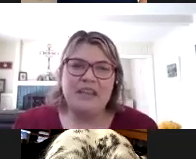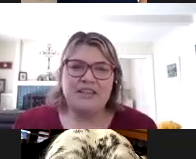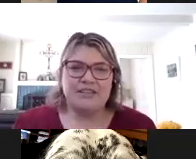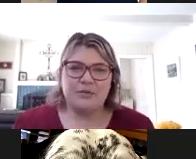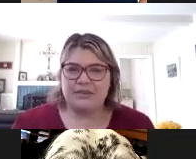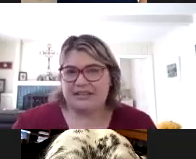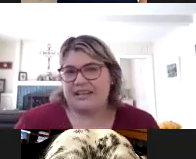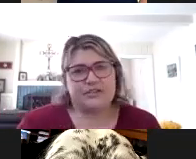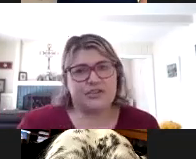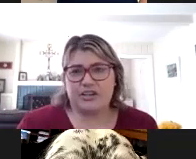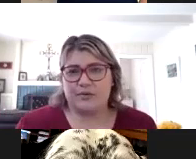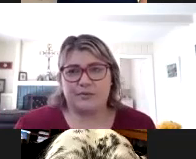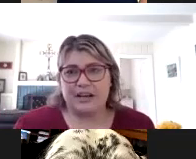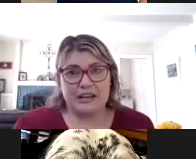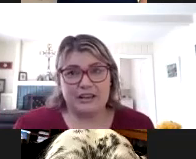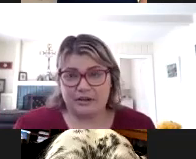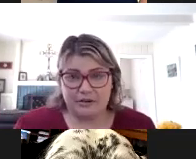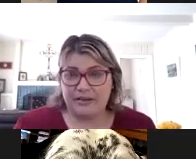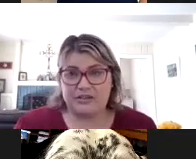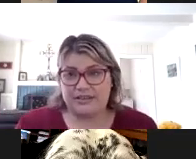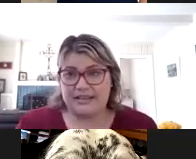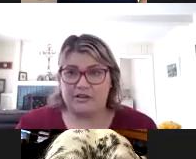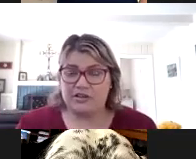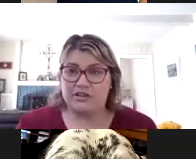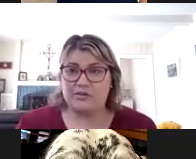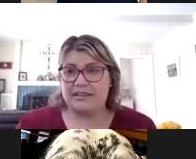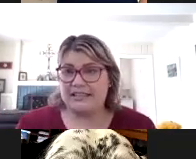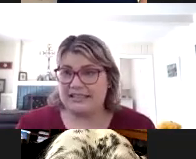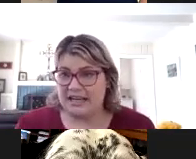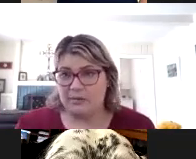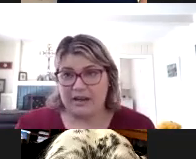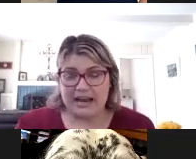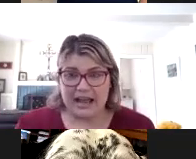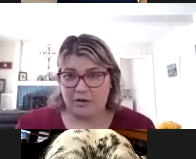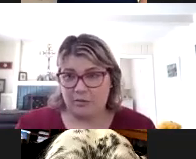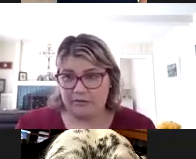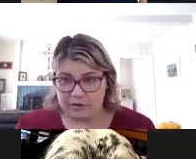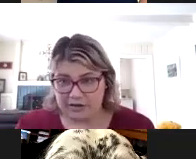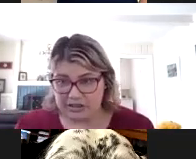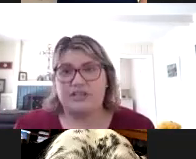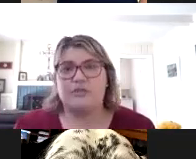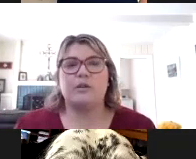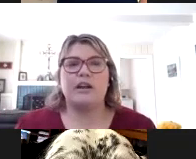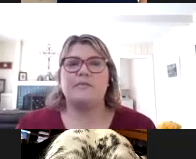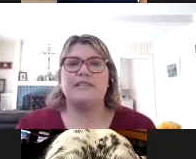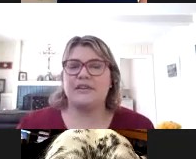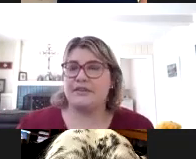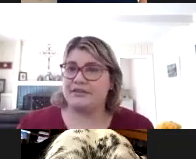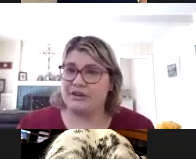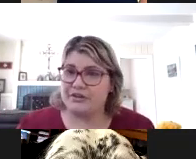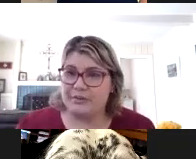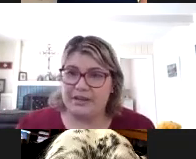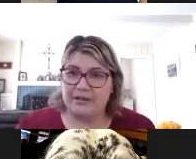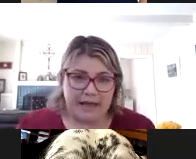Columbia. So states are charged with running their own elections. They are charged with deciding when and how, what voter registration requirements are.